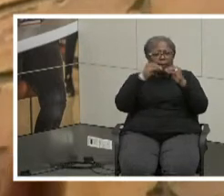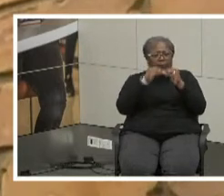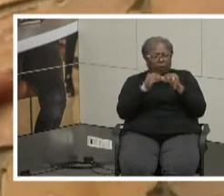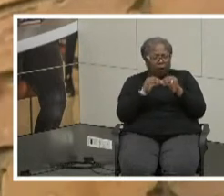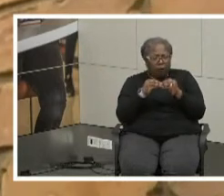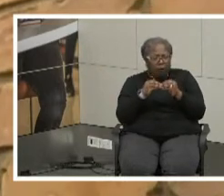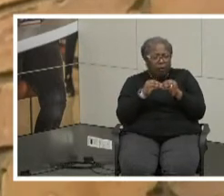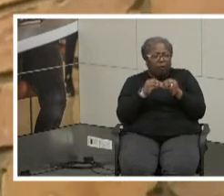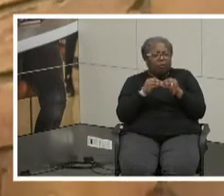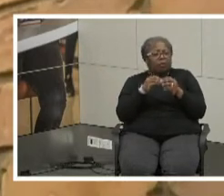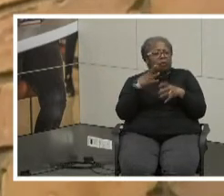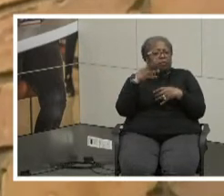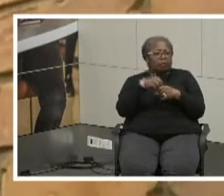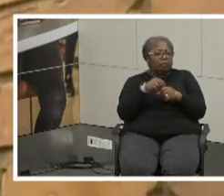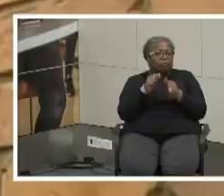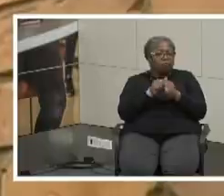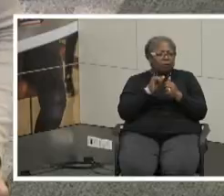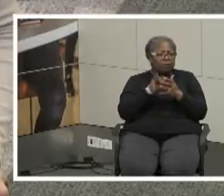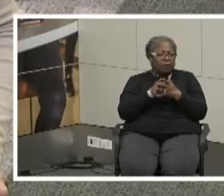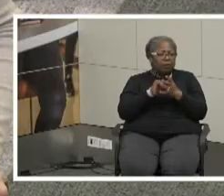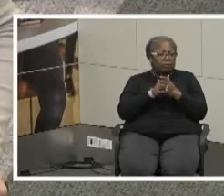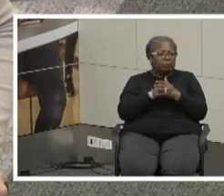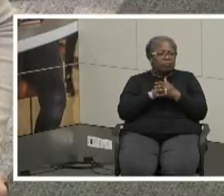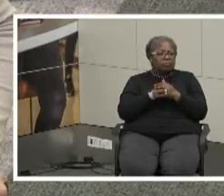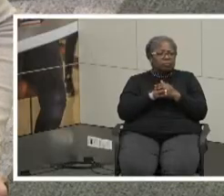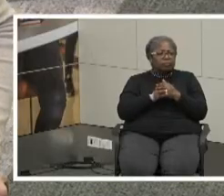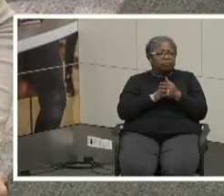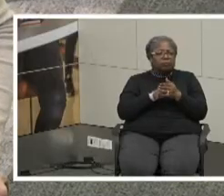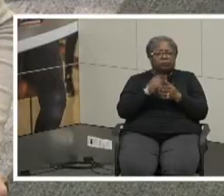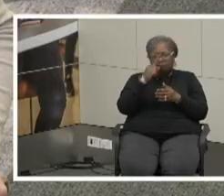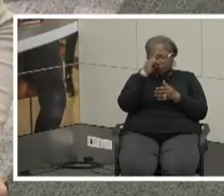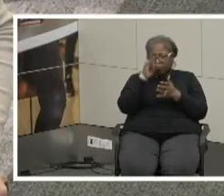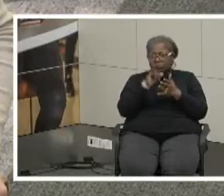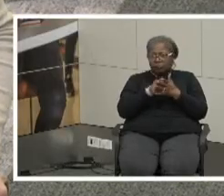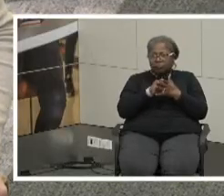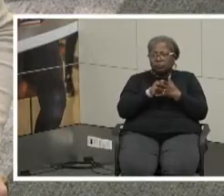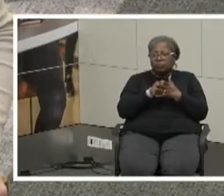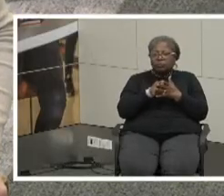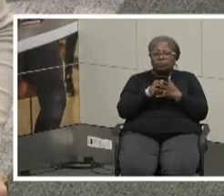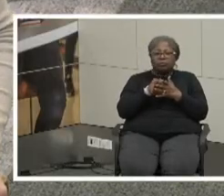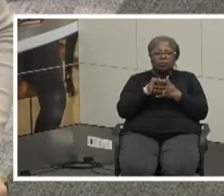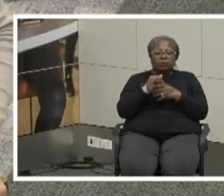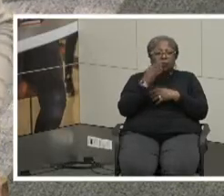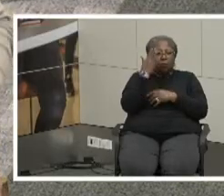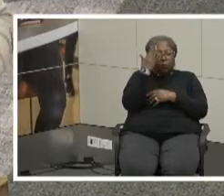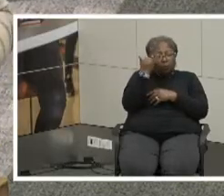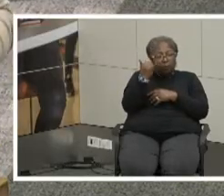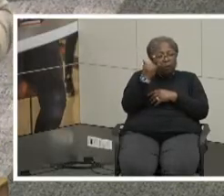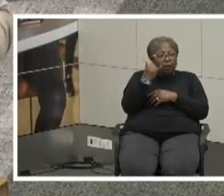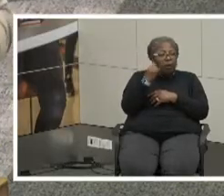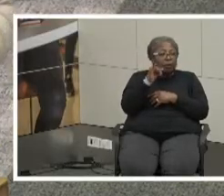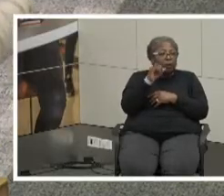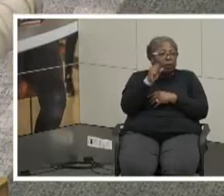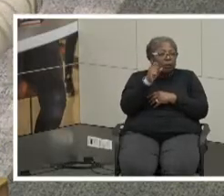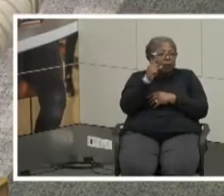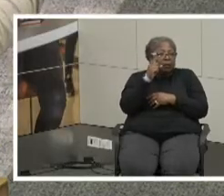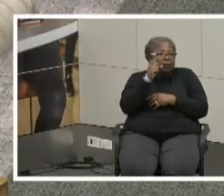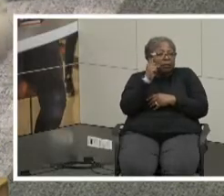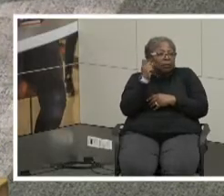more participation in this yeah and I I think some of the hypothesis is um